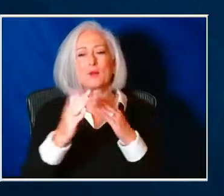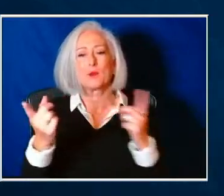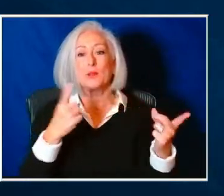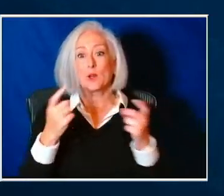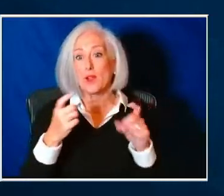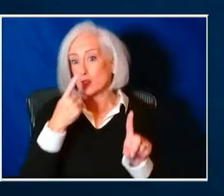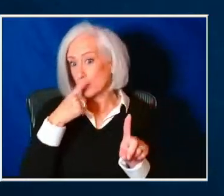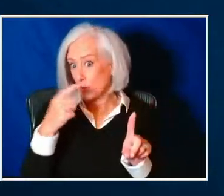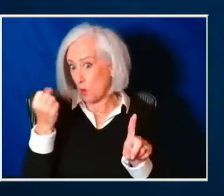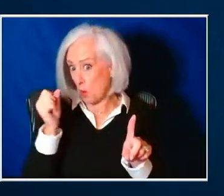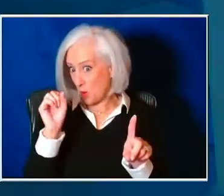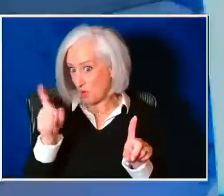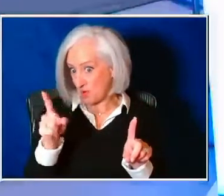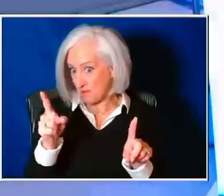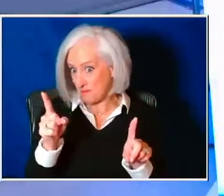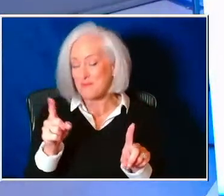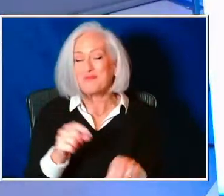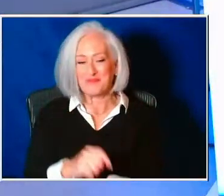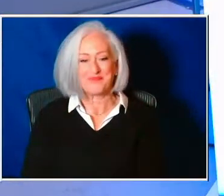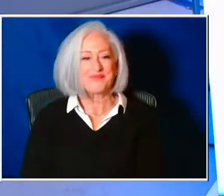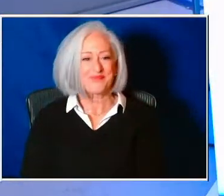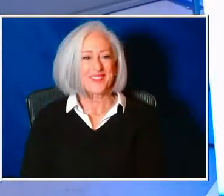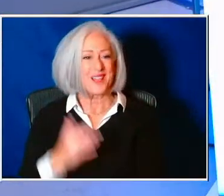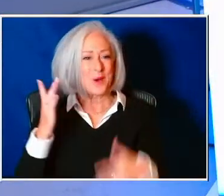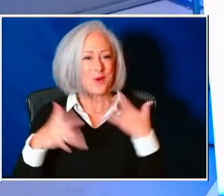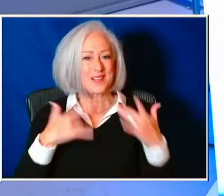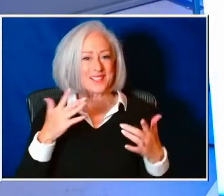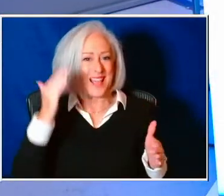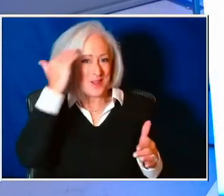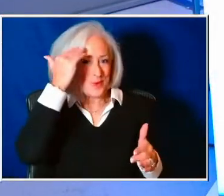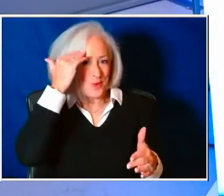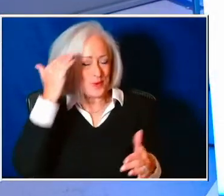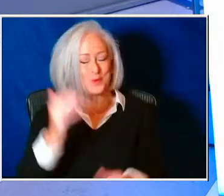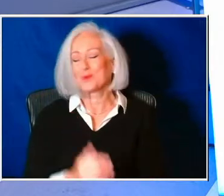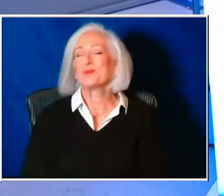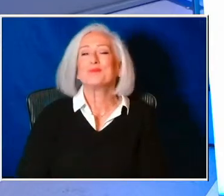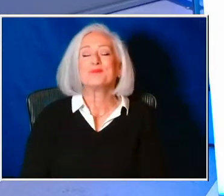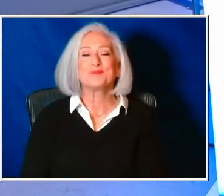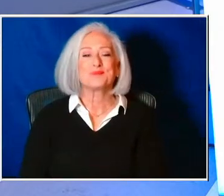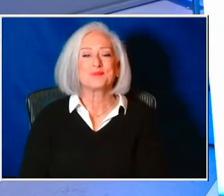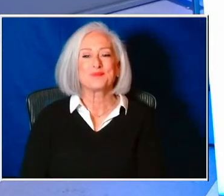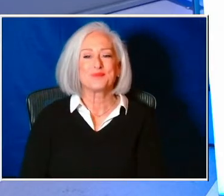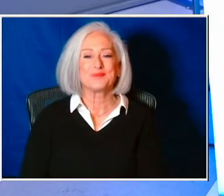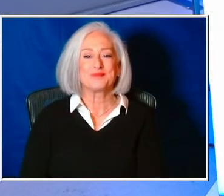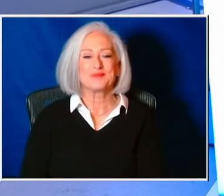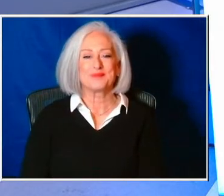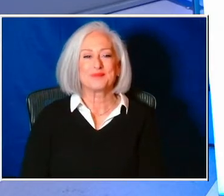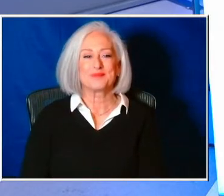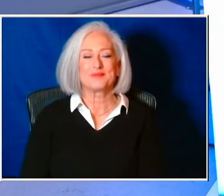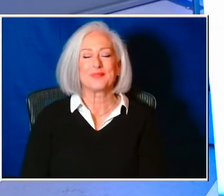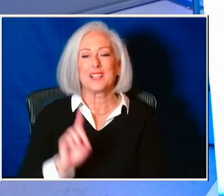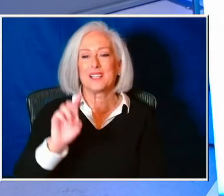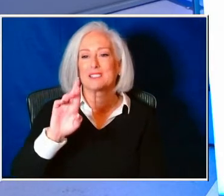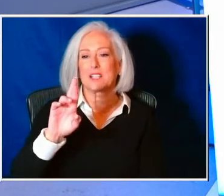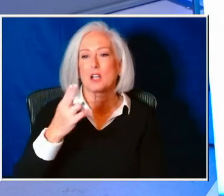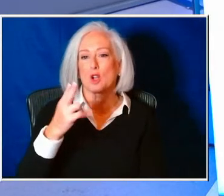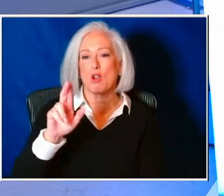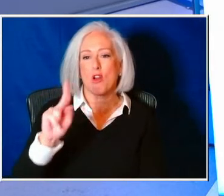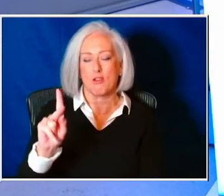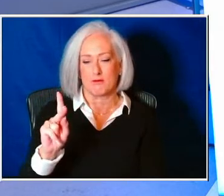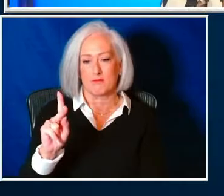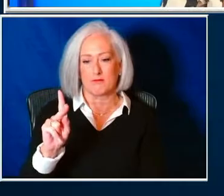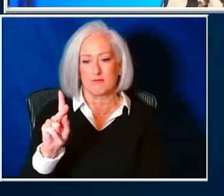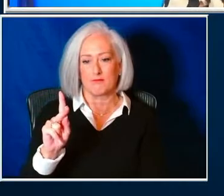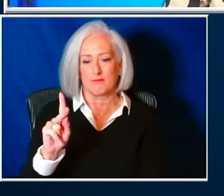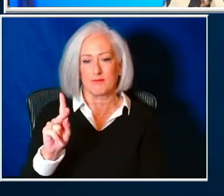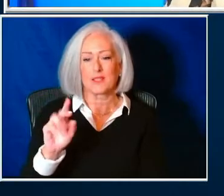just a moment. We are excited to hear. Okay, so Dr. Hawkinson, I have a question. Sarah